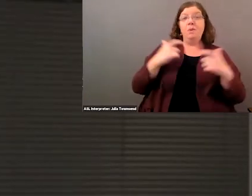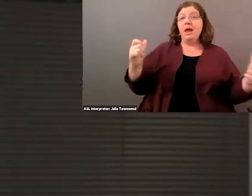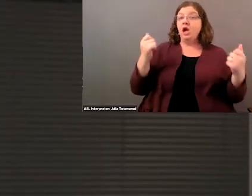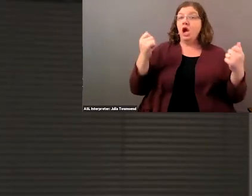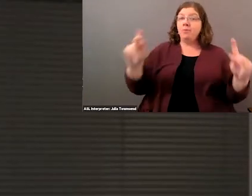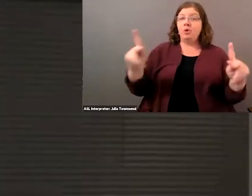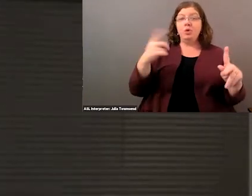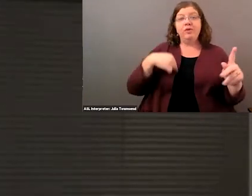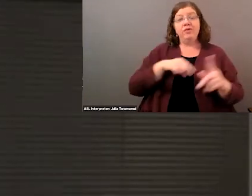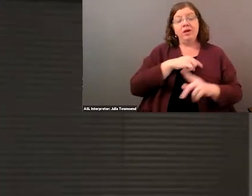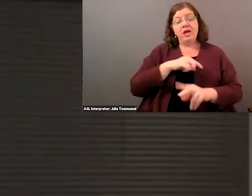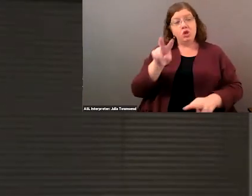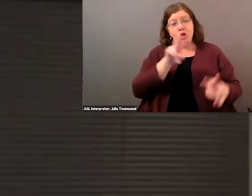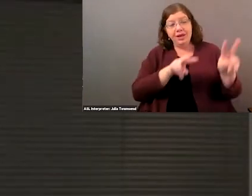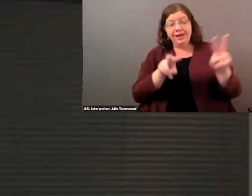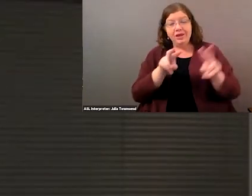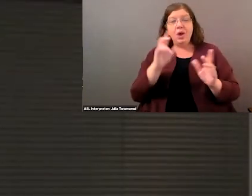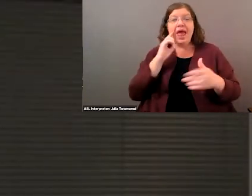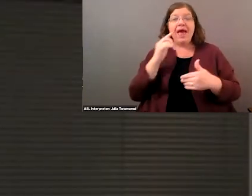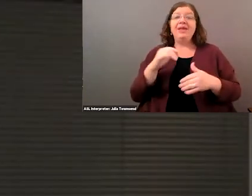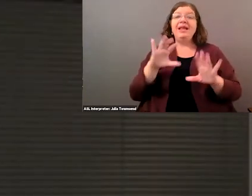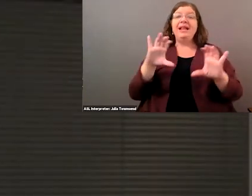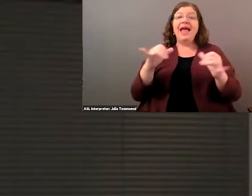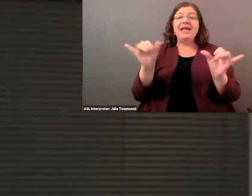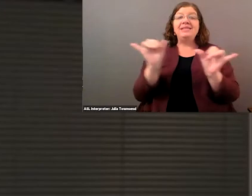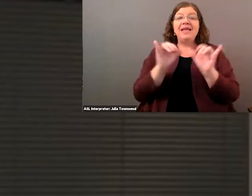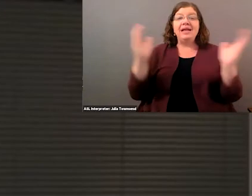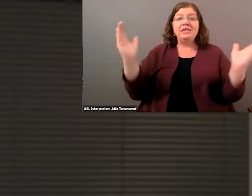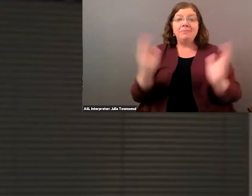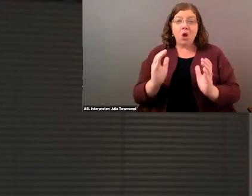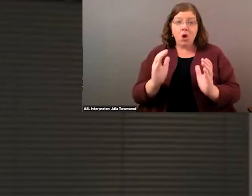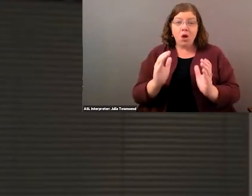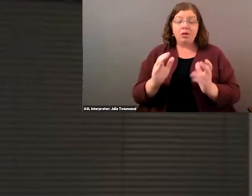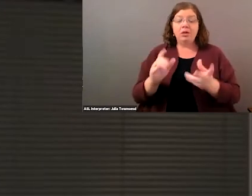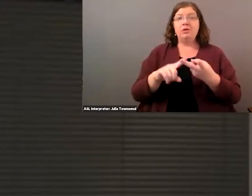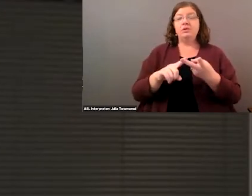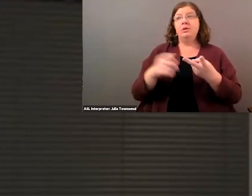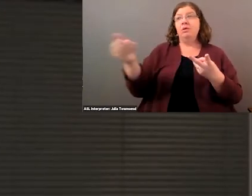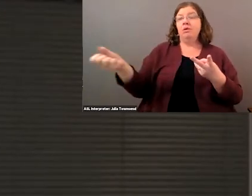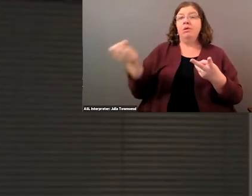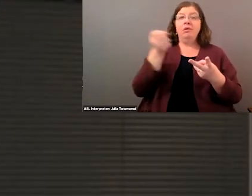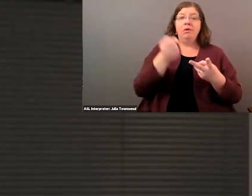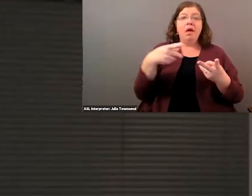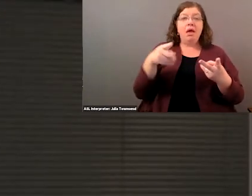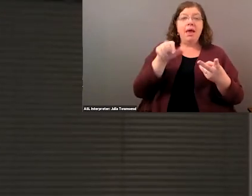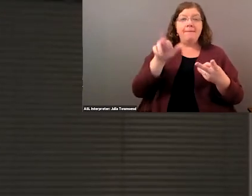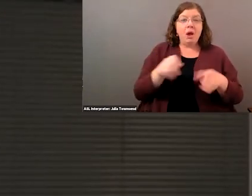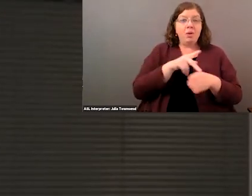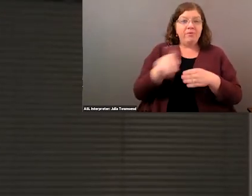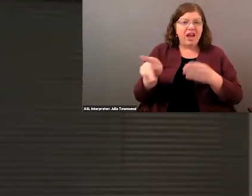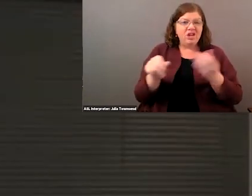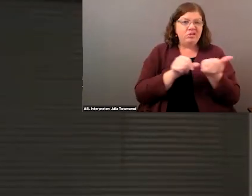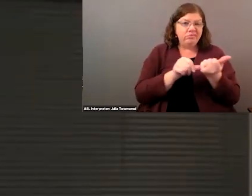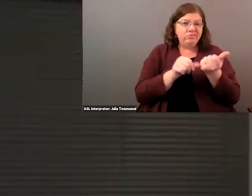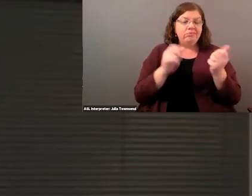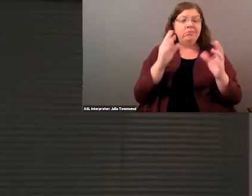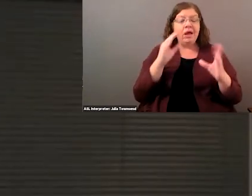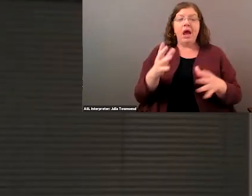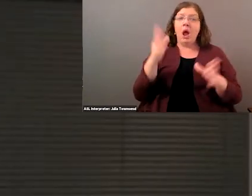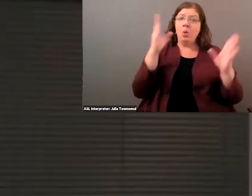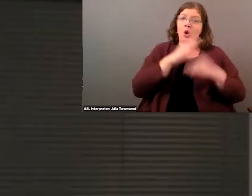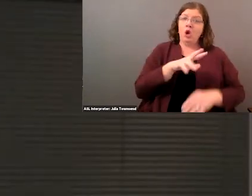paraprofessionals. I do worry when there's 30 students in a classroom and teachers are expected to do